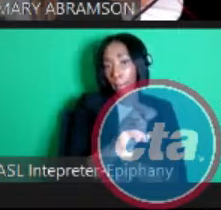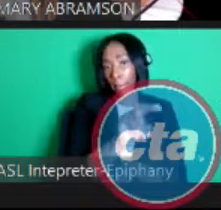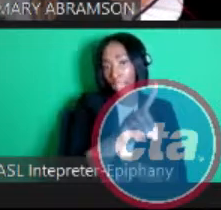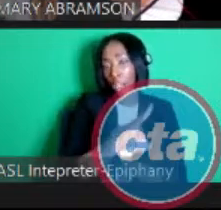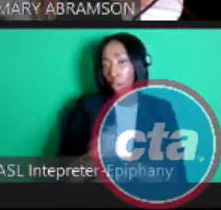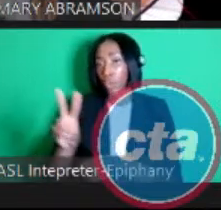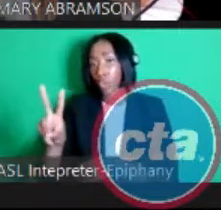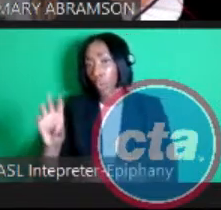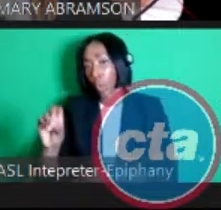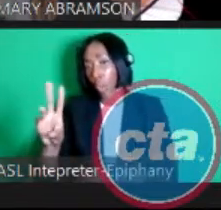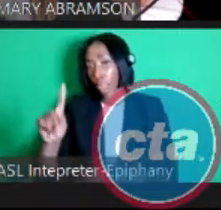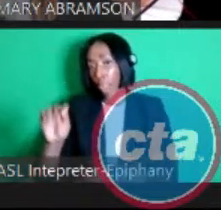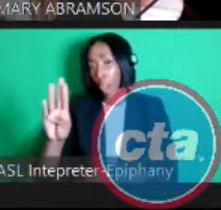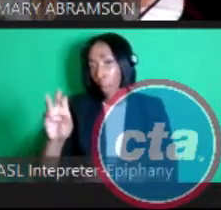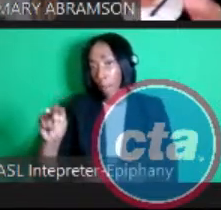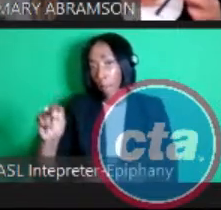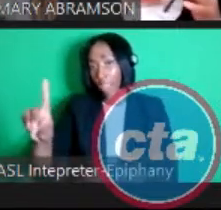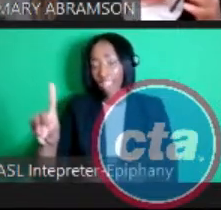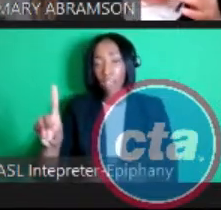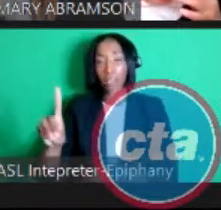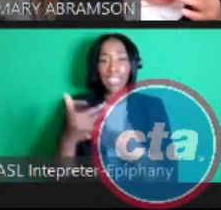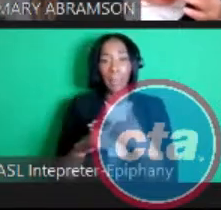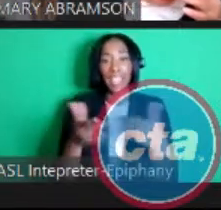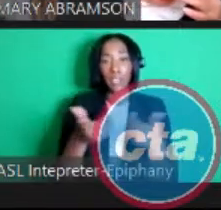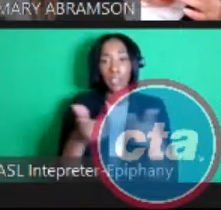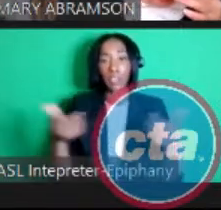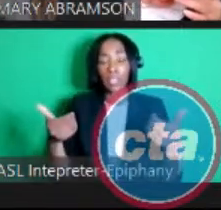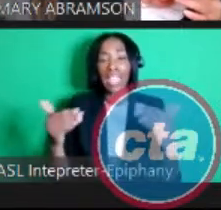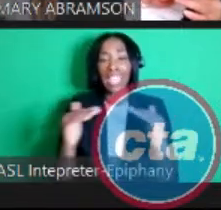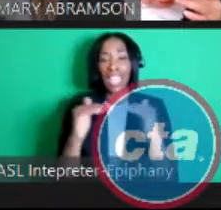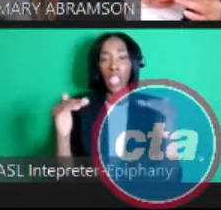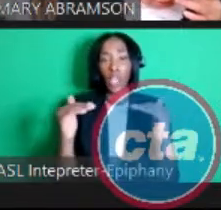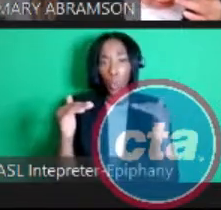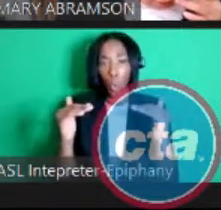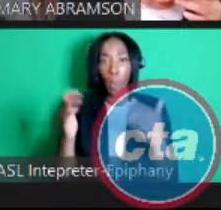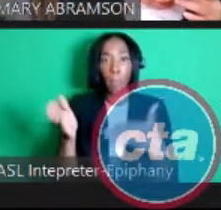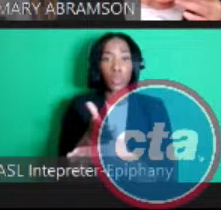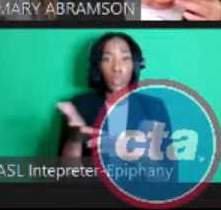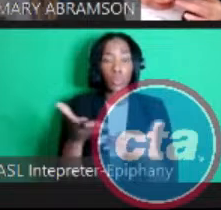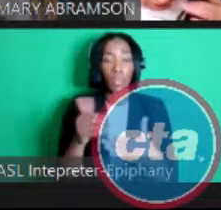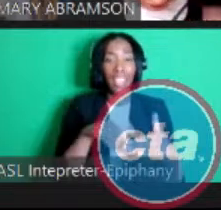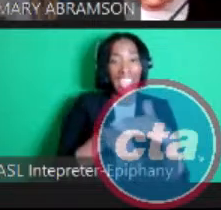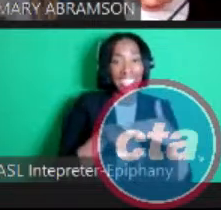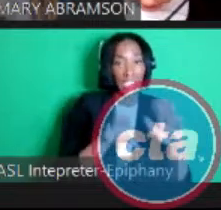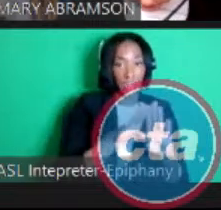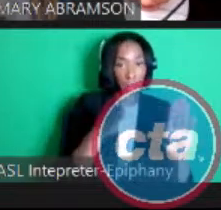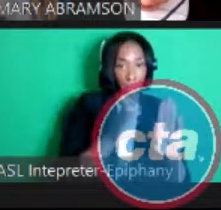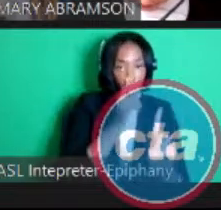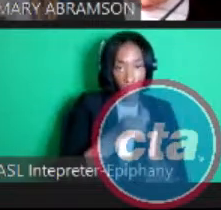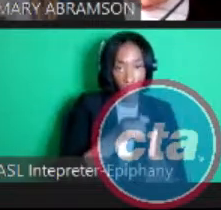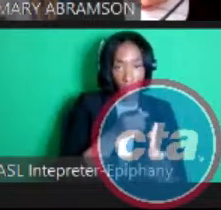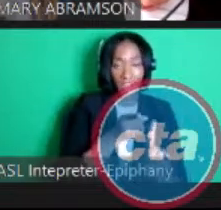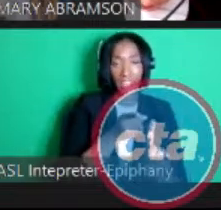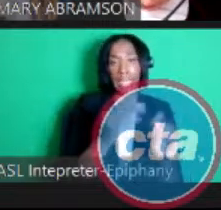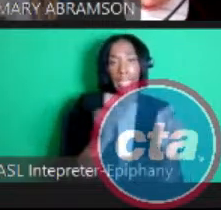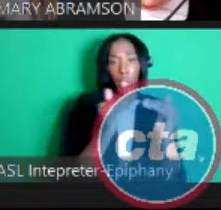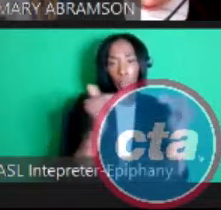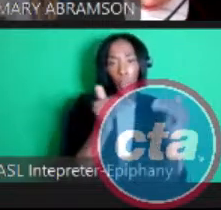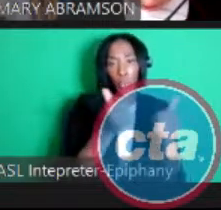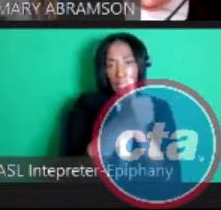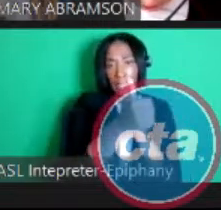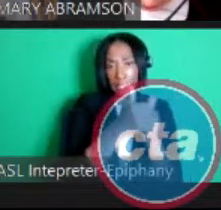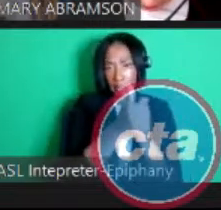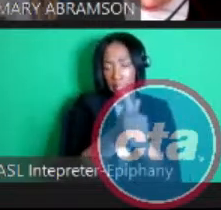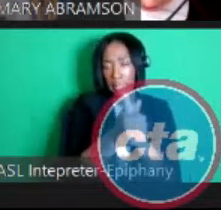about equidistant between the access points to those platforms and the east